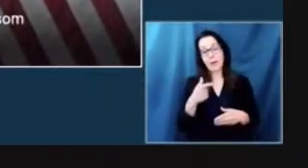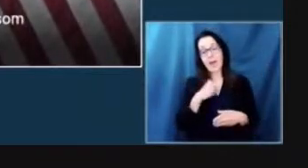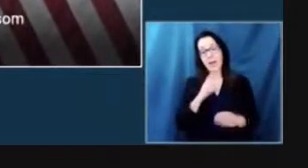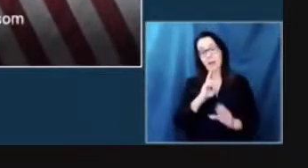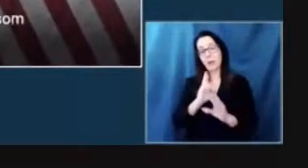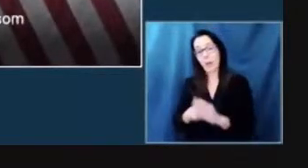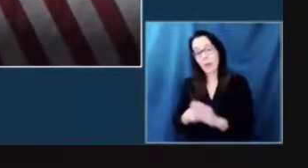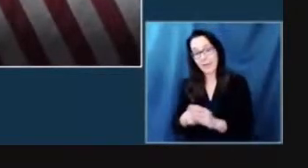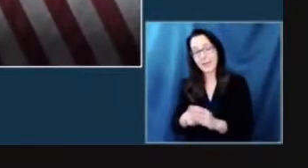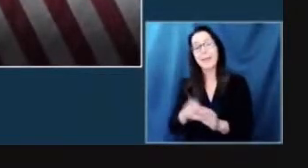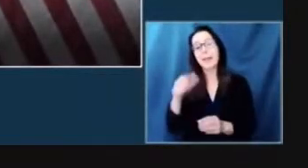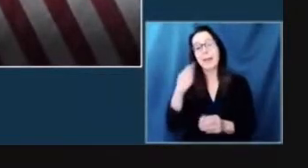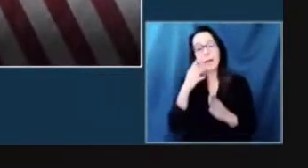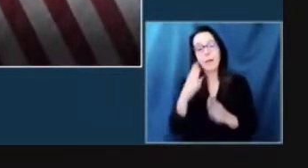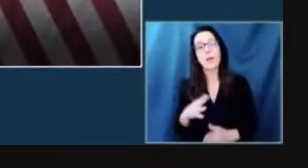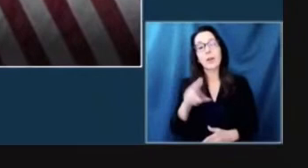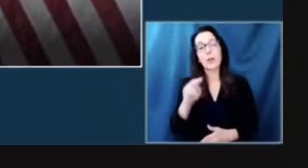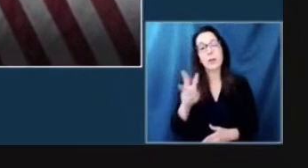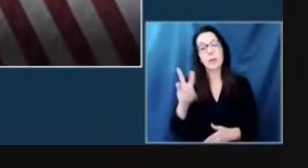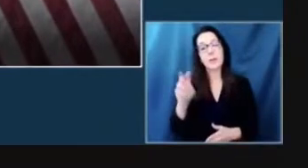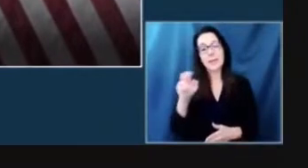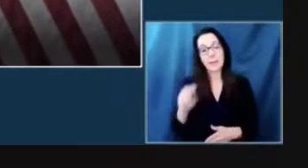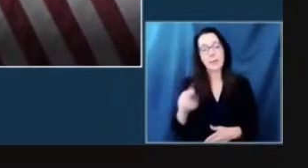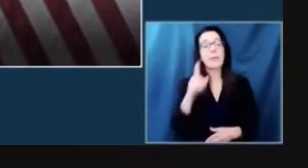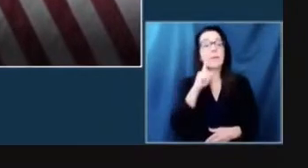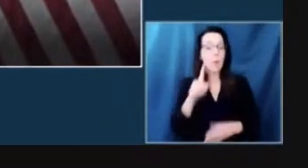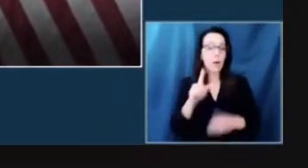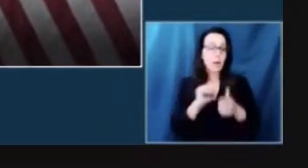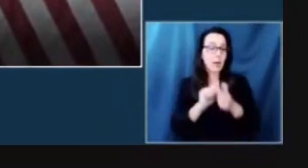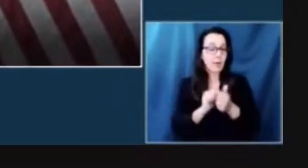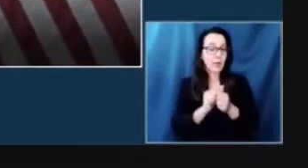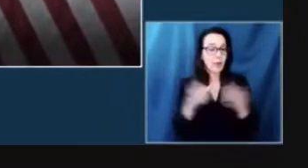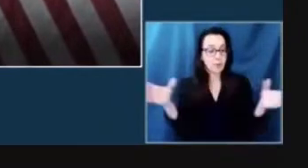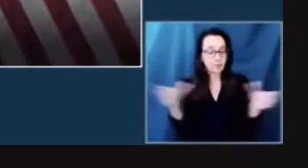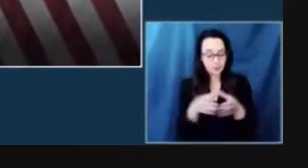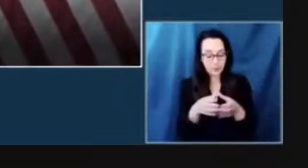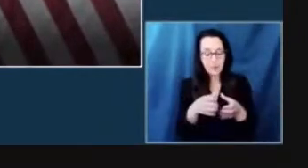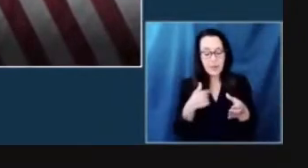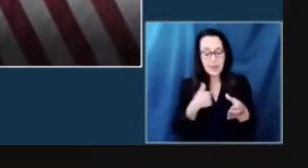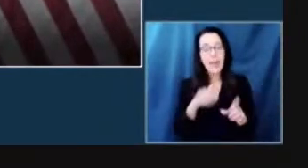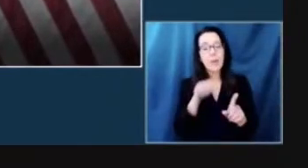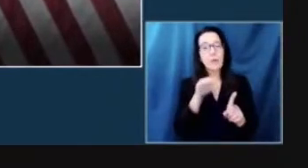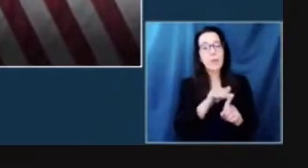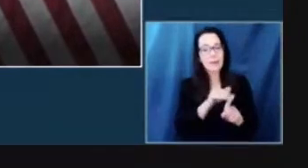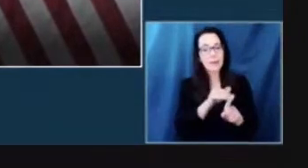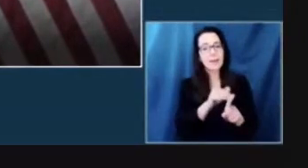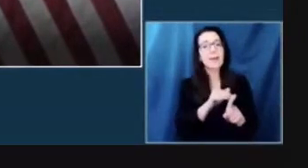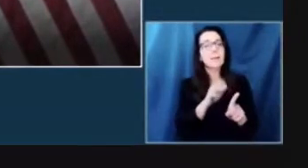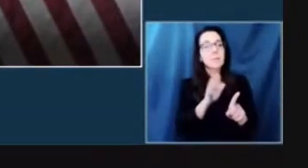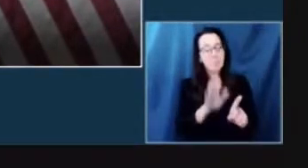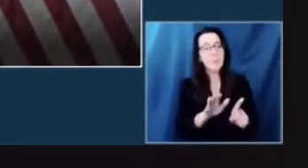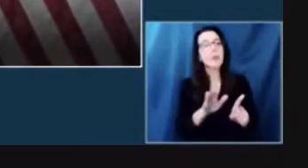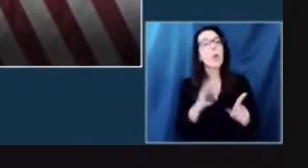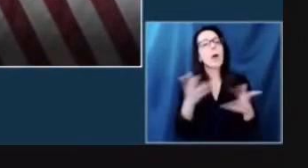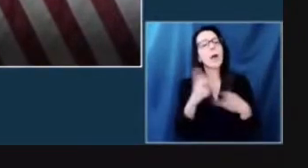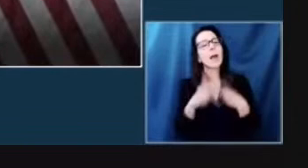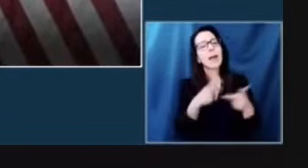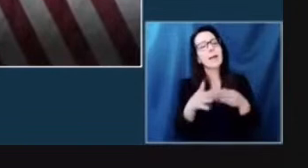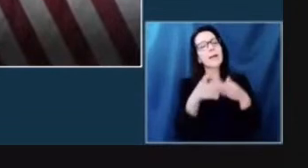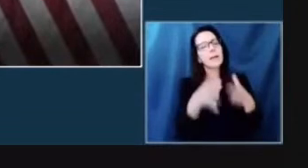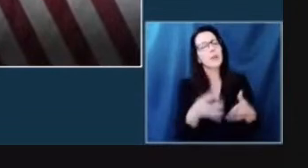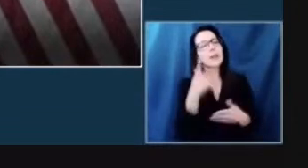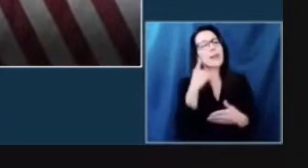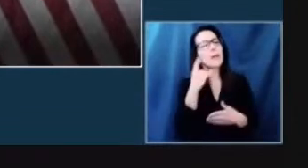San Leandro. And I outlined then what kind of leaders we as Californians want. We want leaders who have